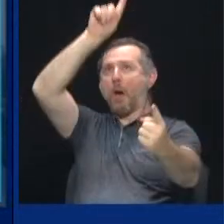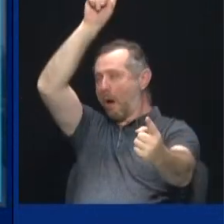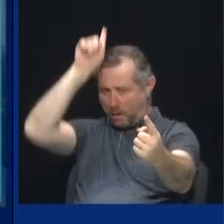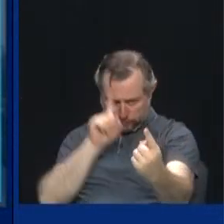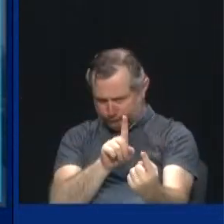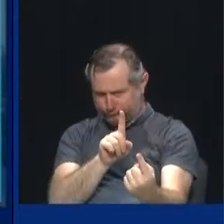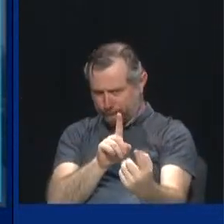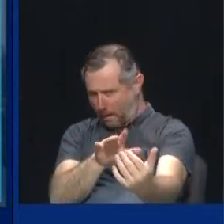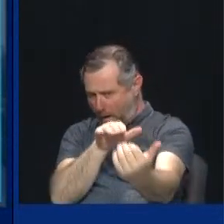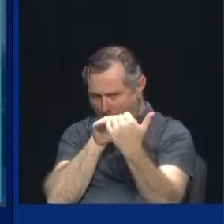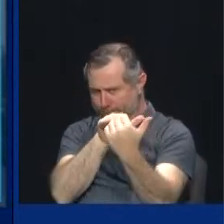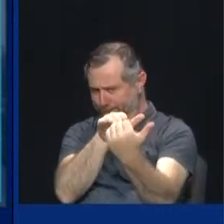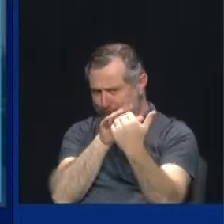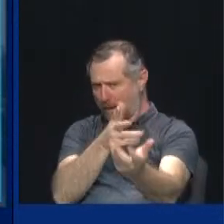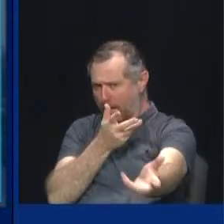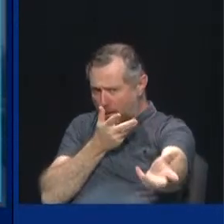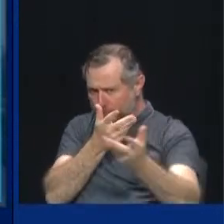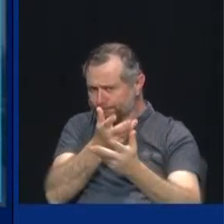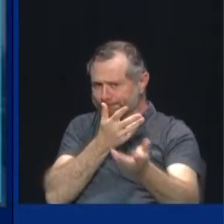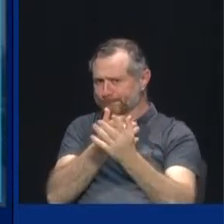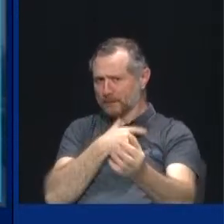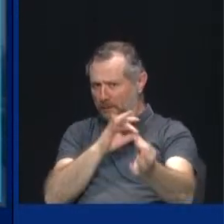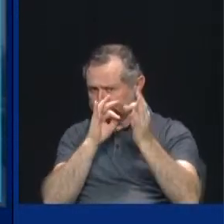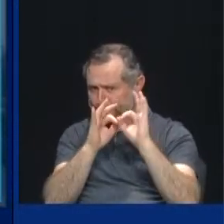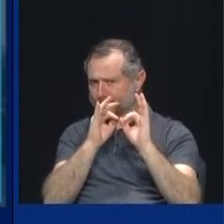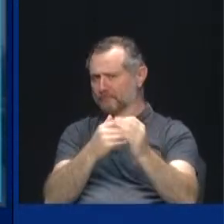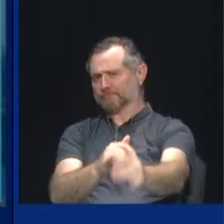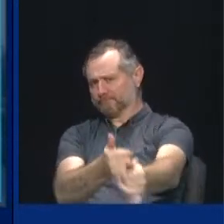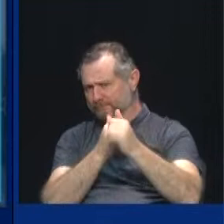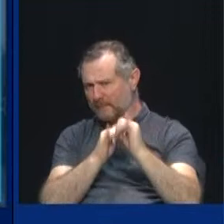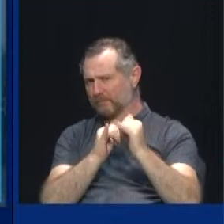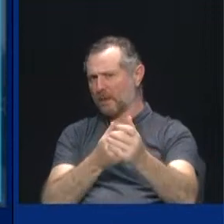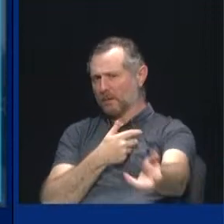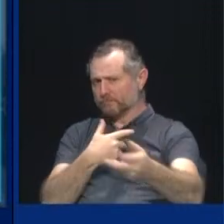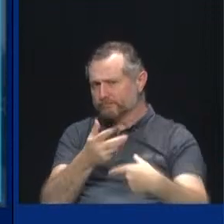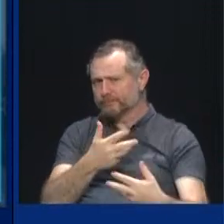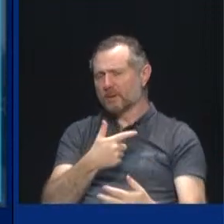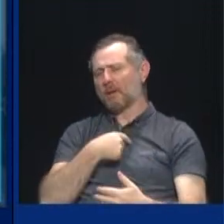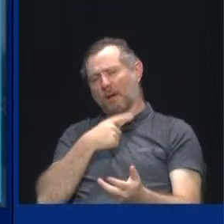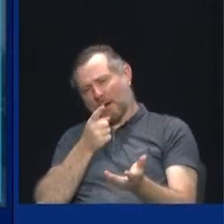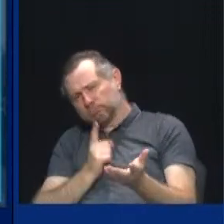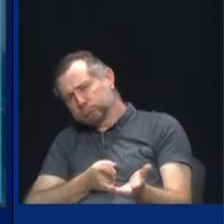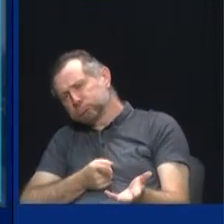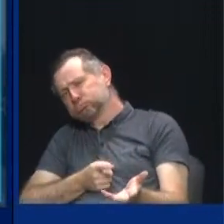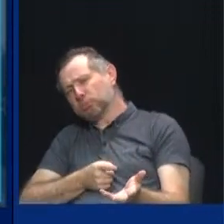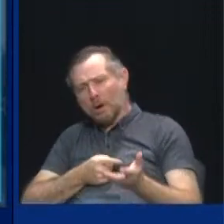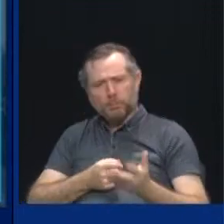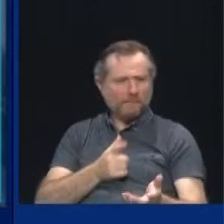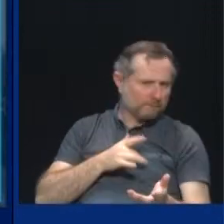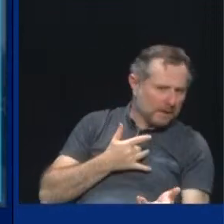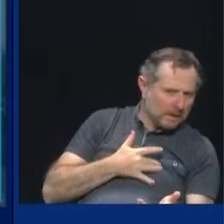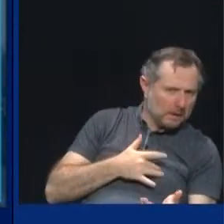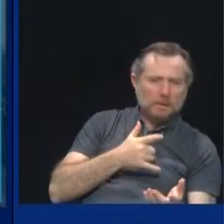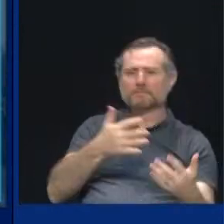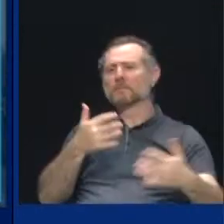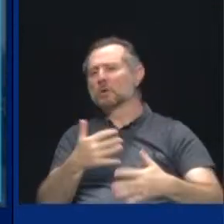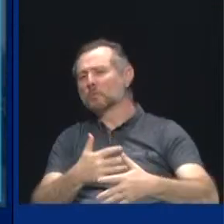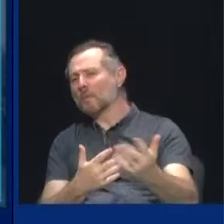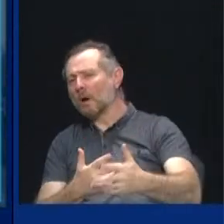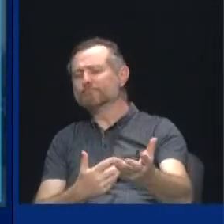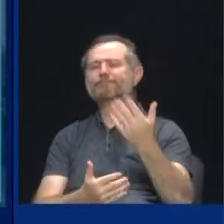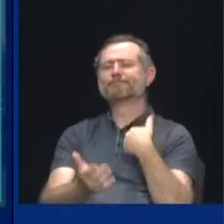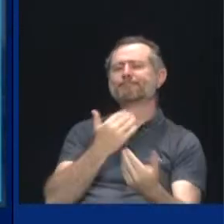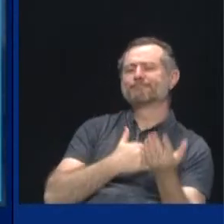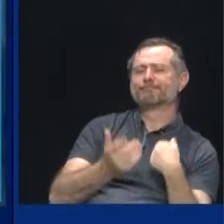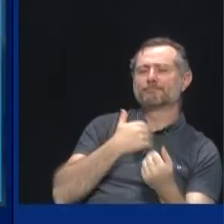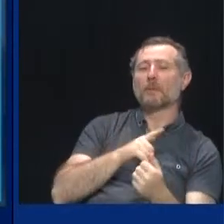figuratively, and says, let's talk about this. Tell me what you're worried about. Tell me what your fear is, and then